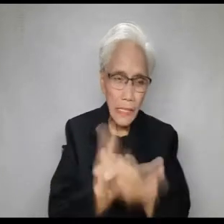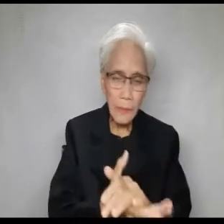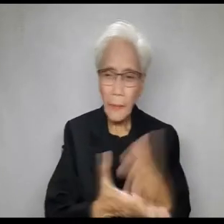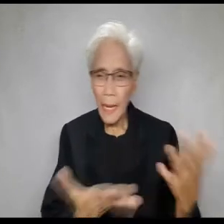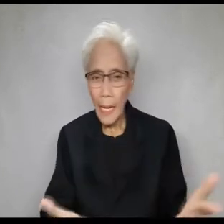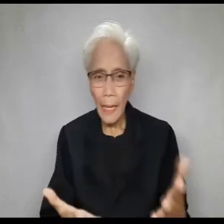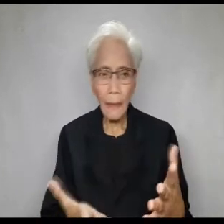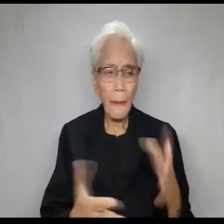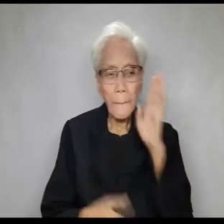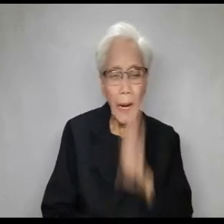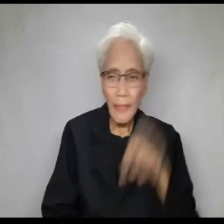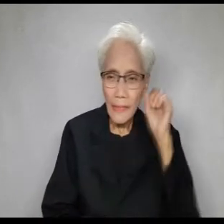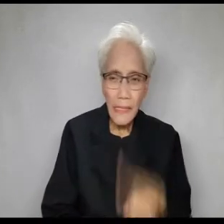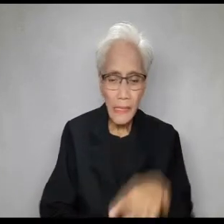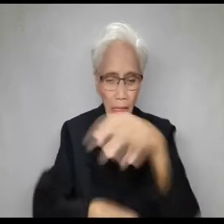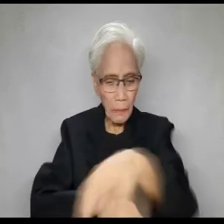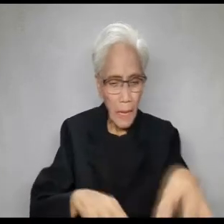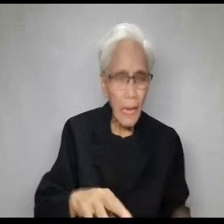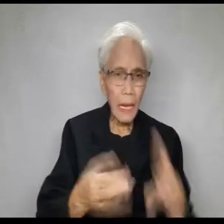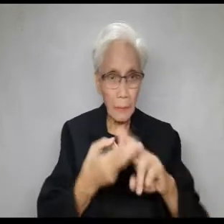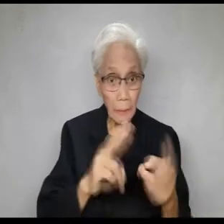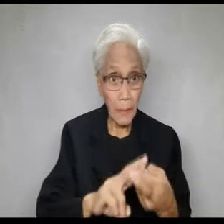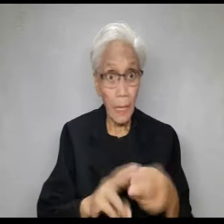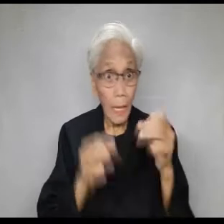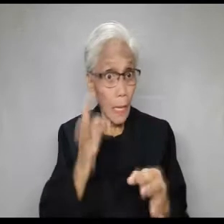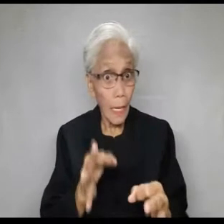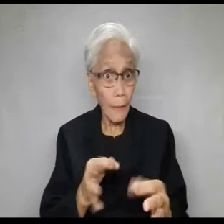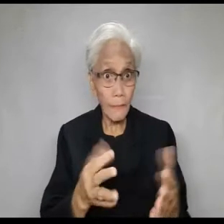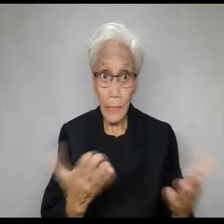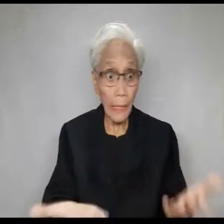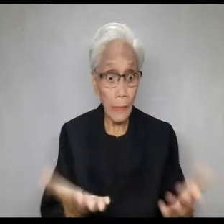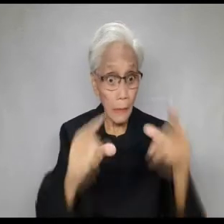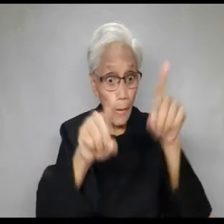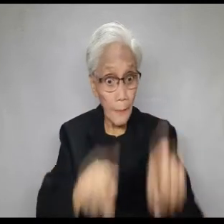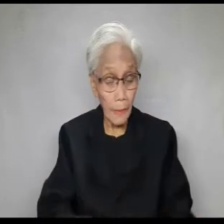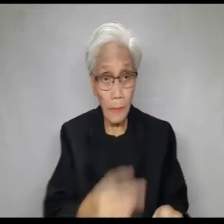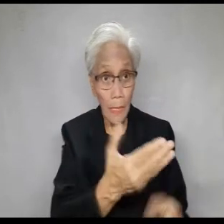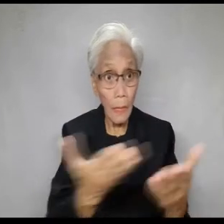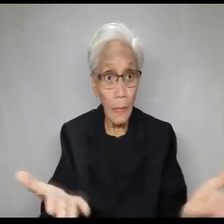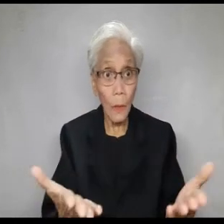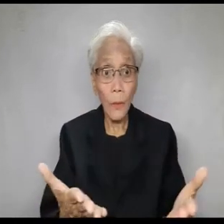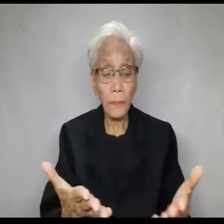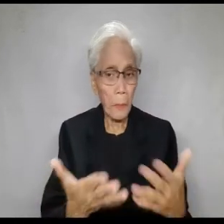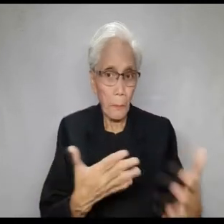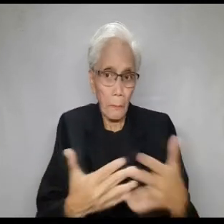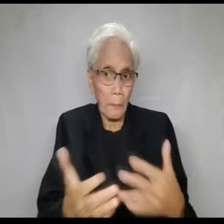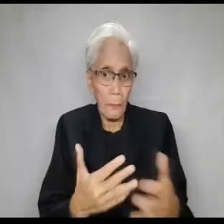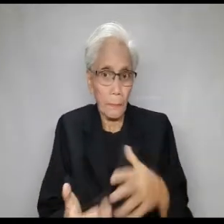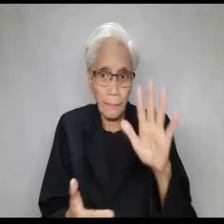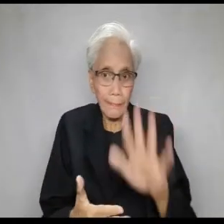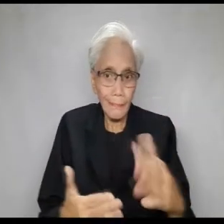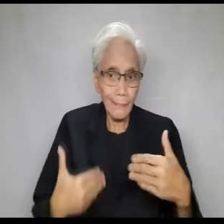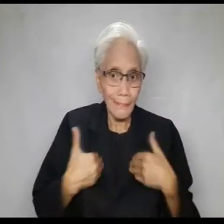siblings, friends, kamag-anak, kapitbahay. Mind you, if this always happens to you,